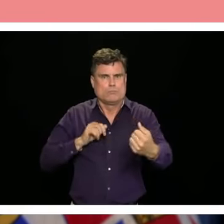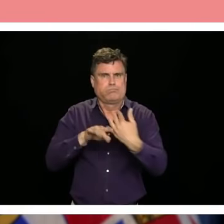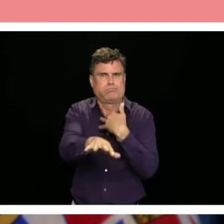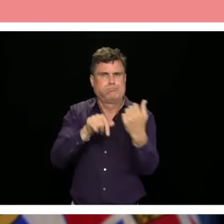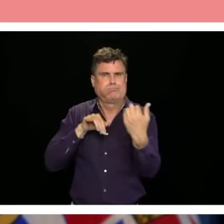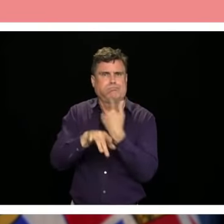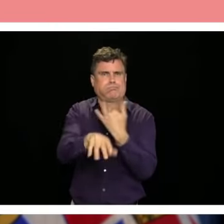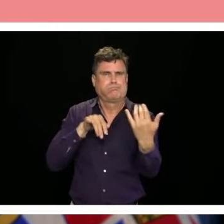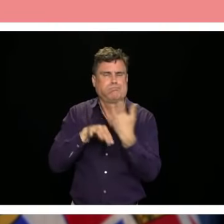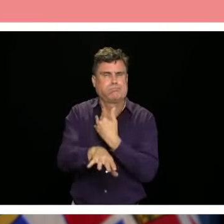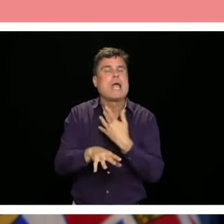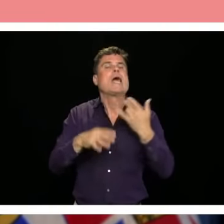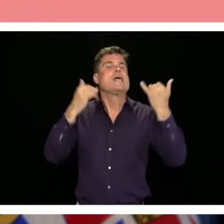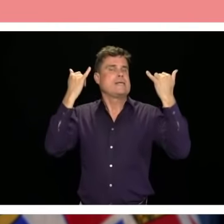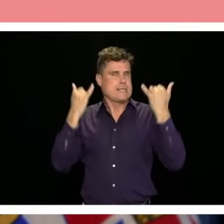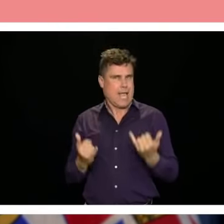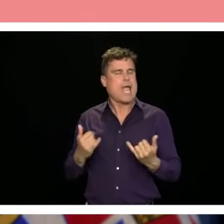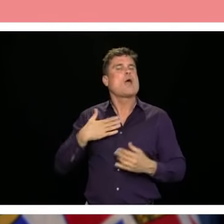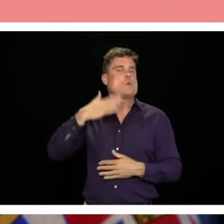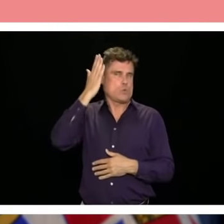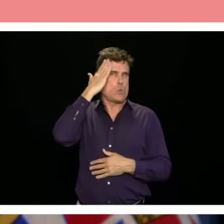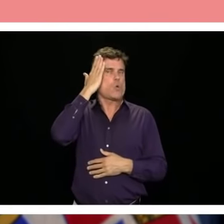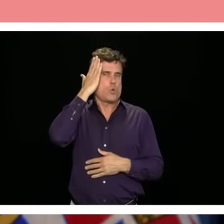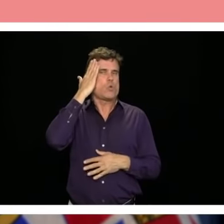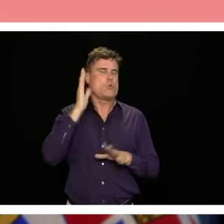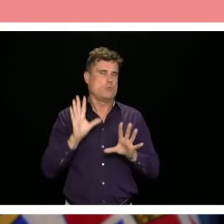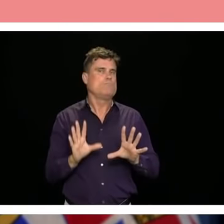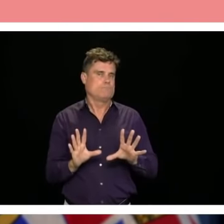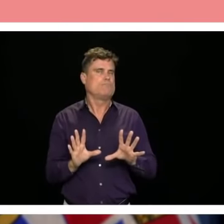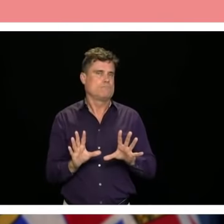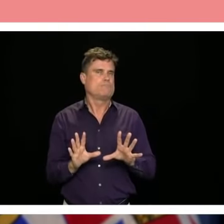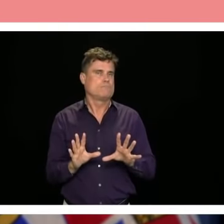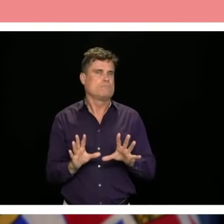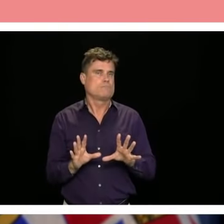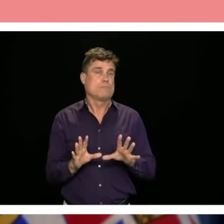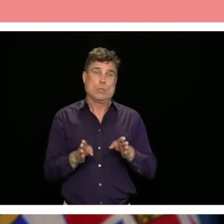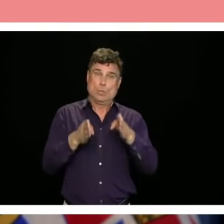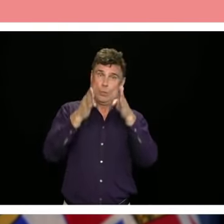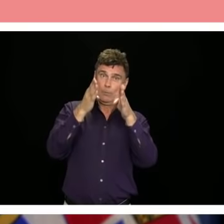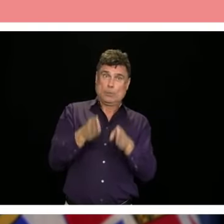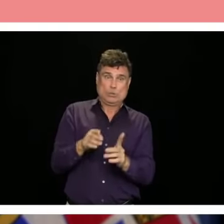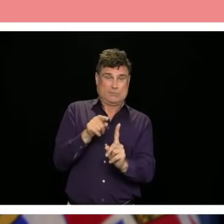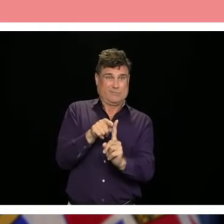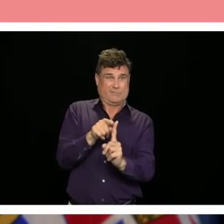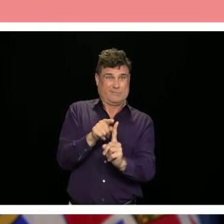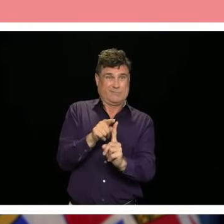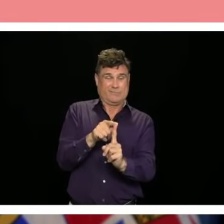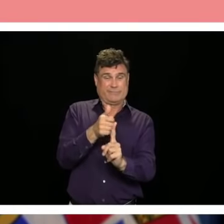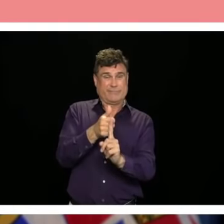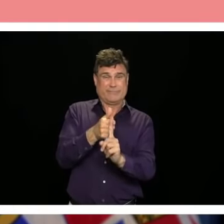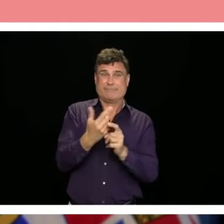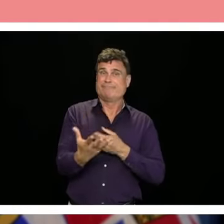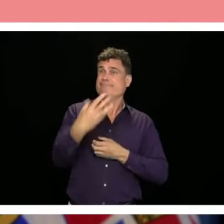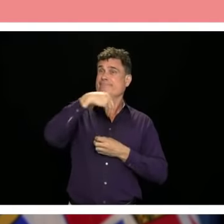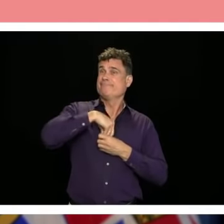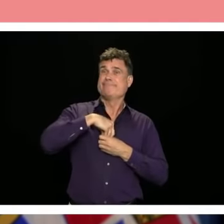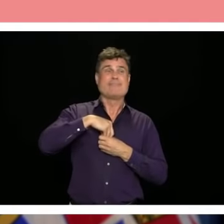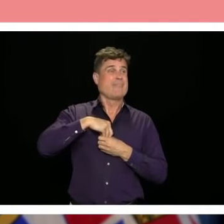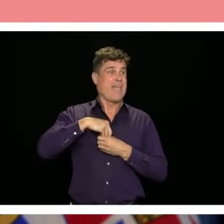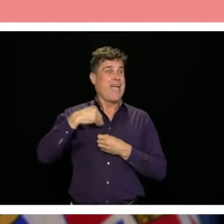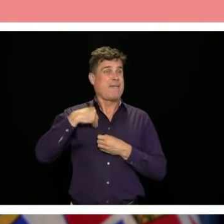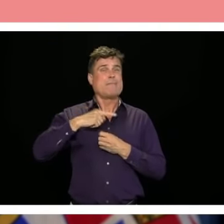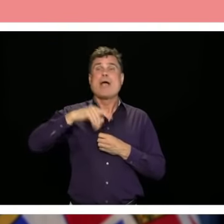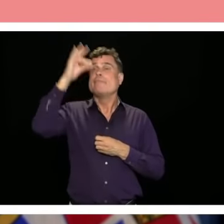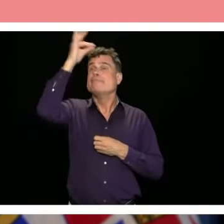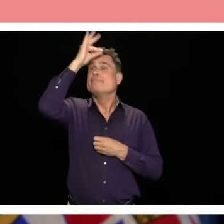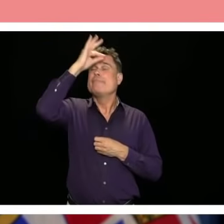yes, once we started to get lots of viruses introduction from back and forth across the U.S. border, so it